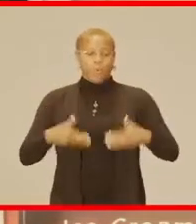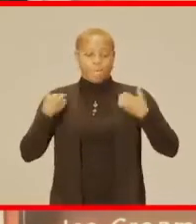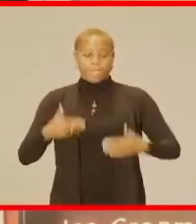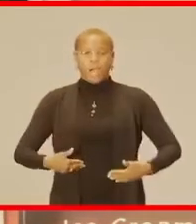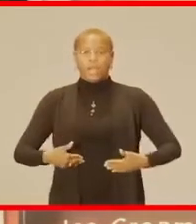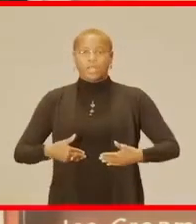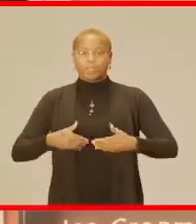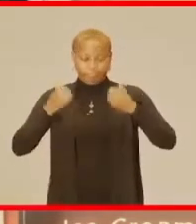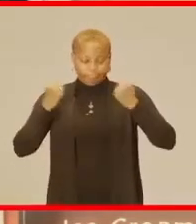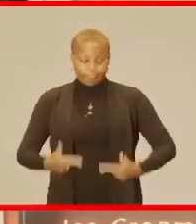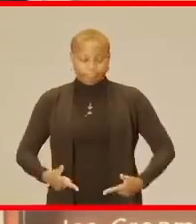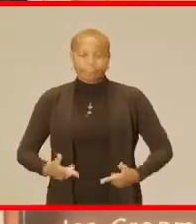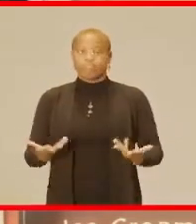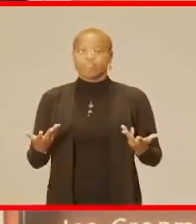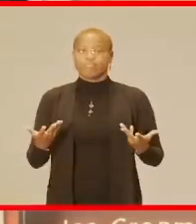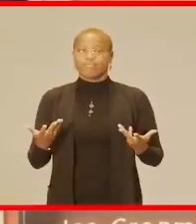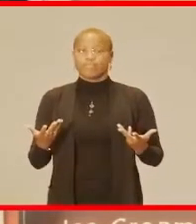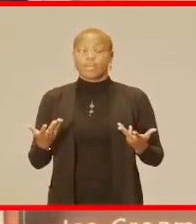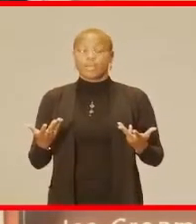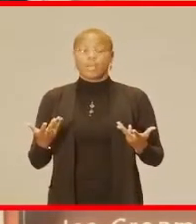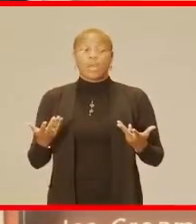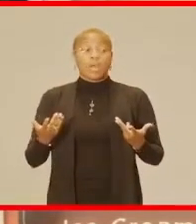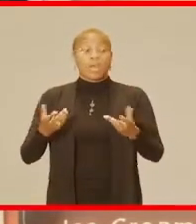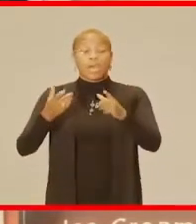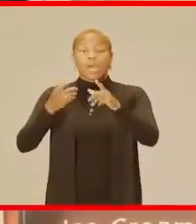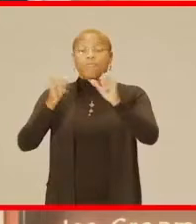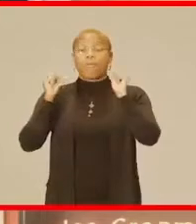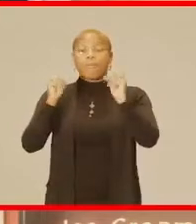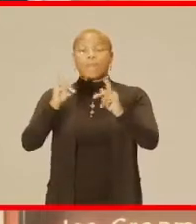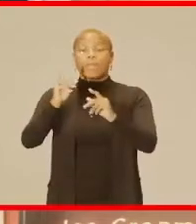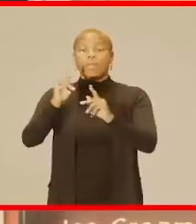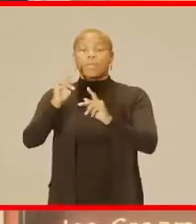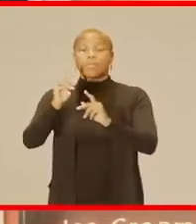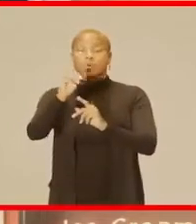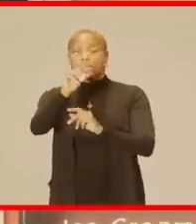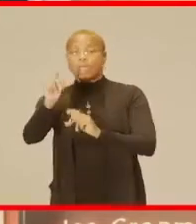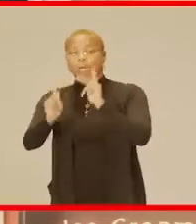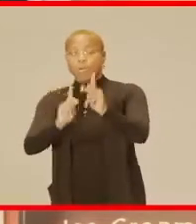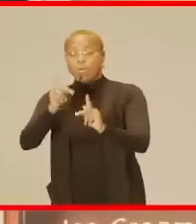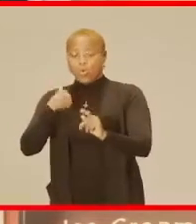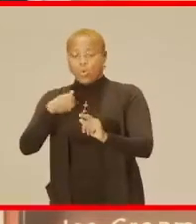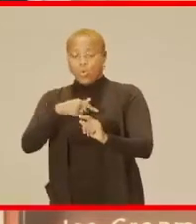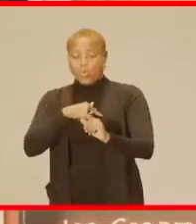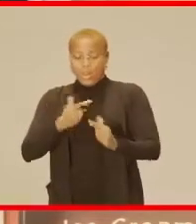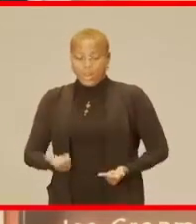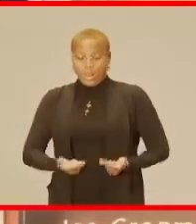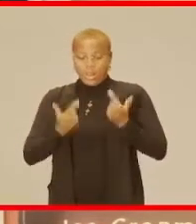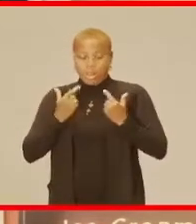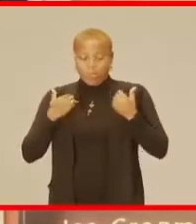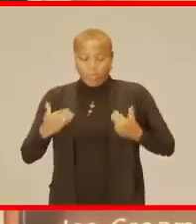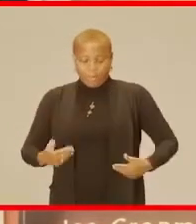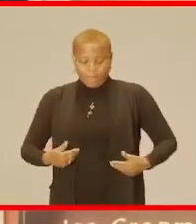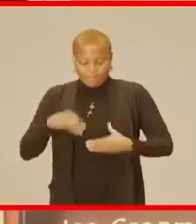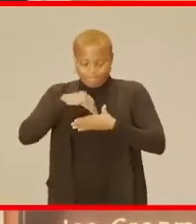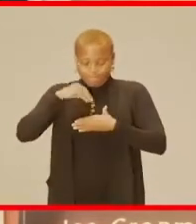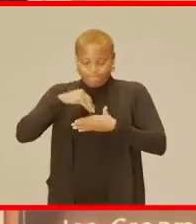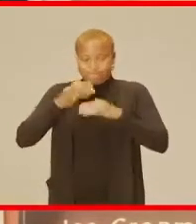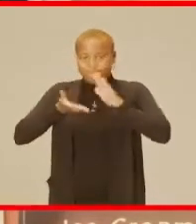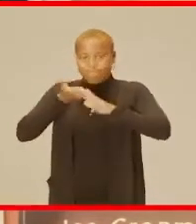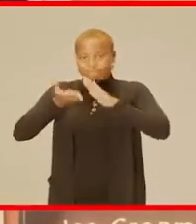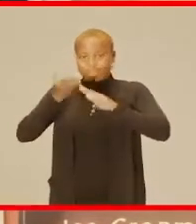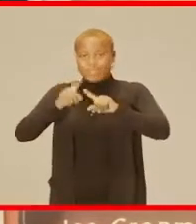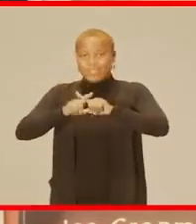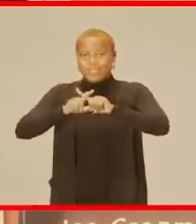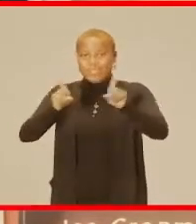And for many people with disabilities, we live with bodies that work differently than